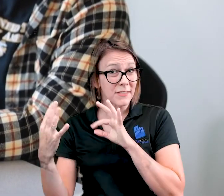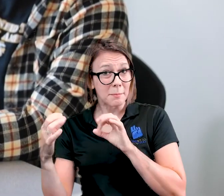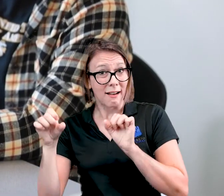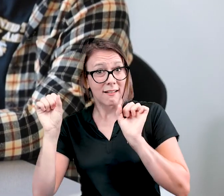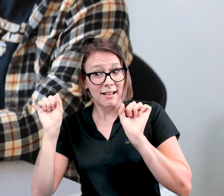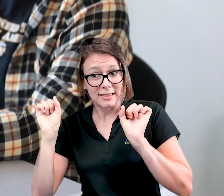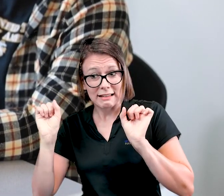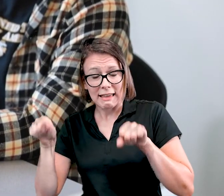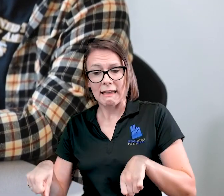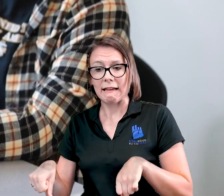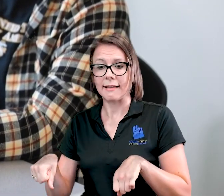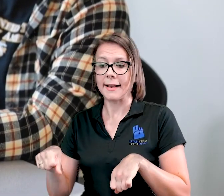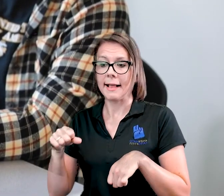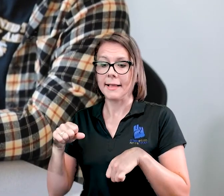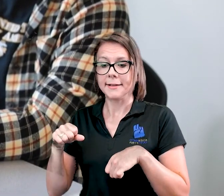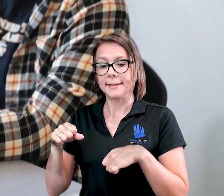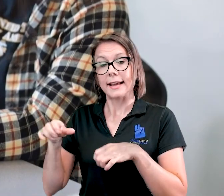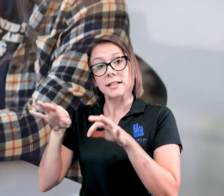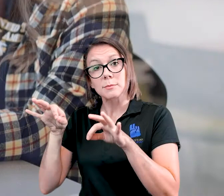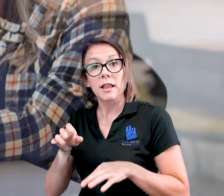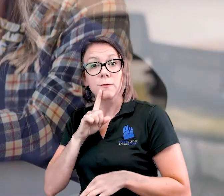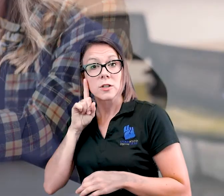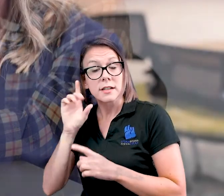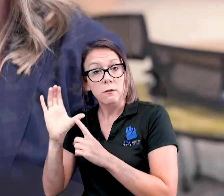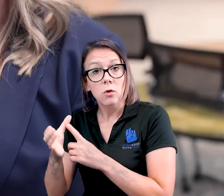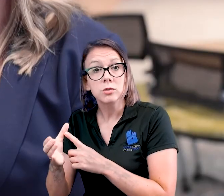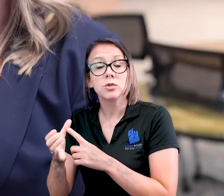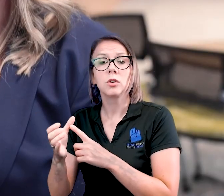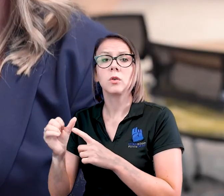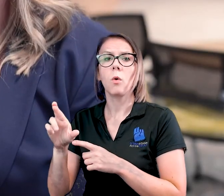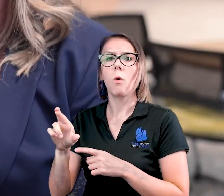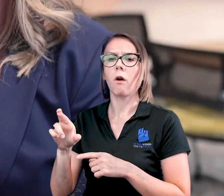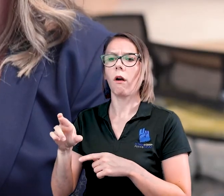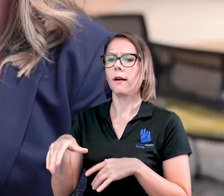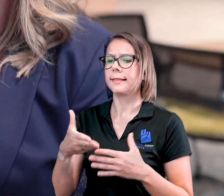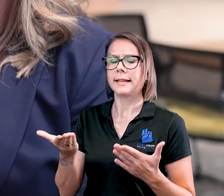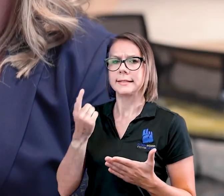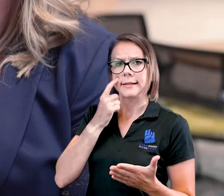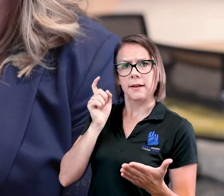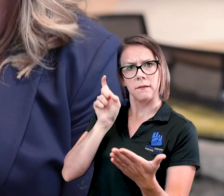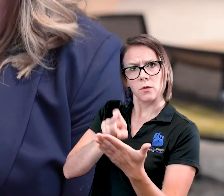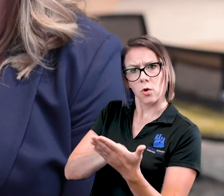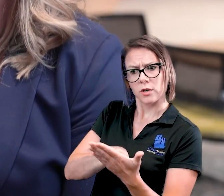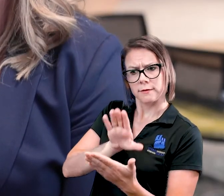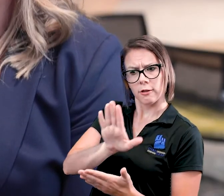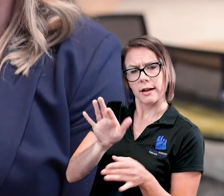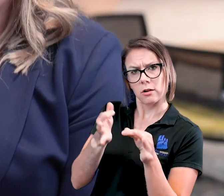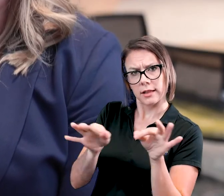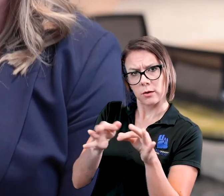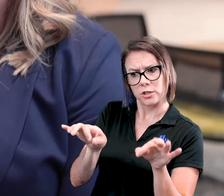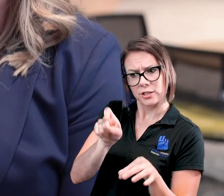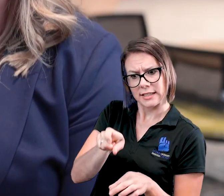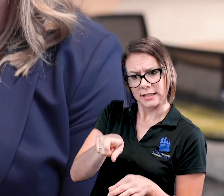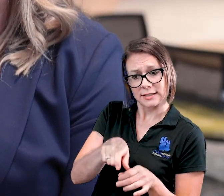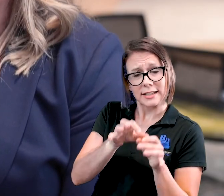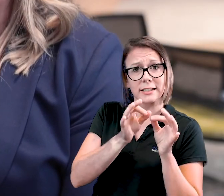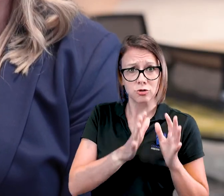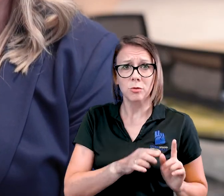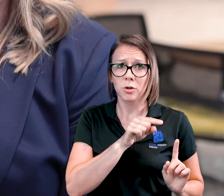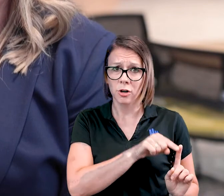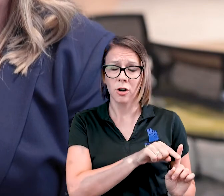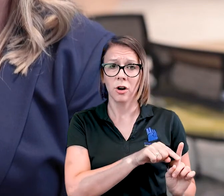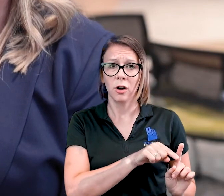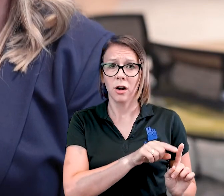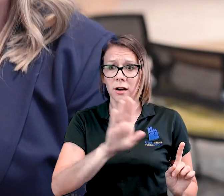well as information about deaf cultural practices and other things related to the deaf student and their language needs that